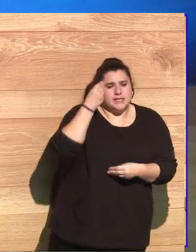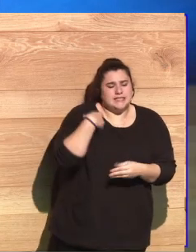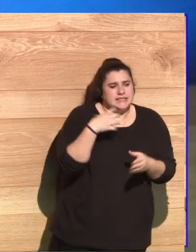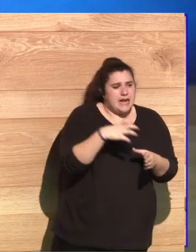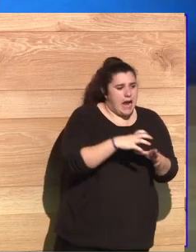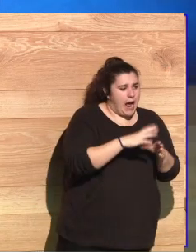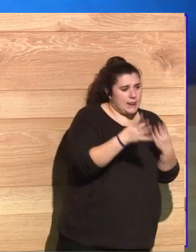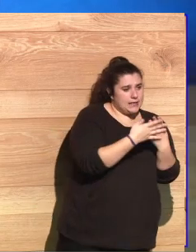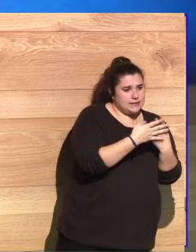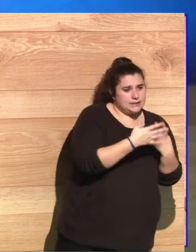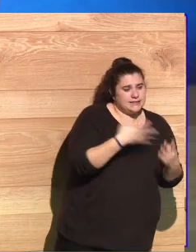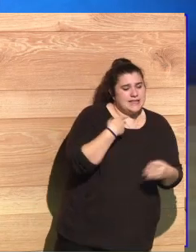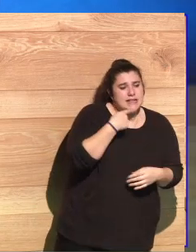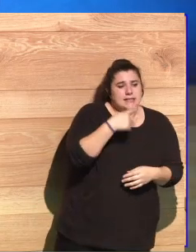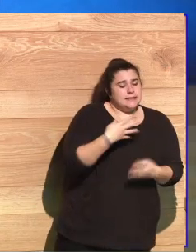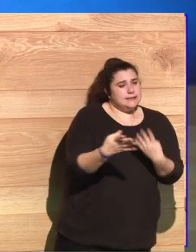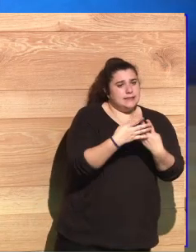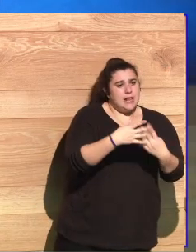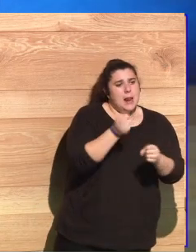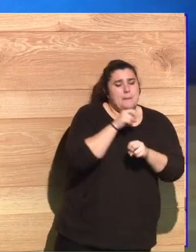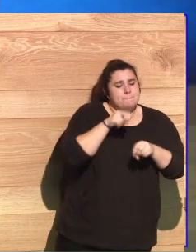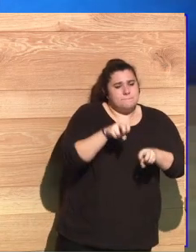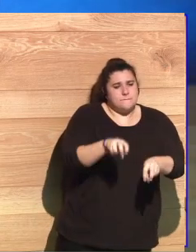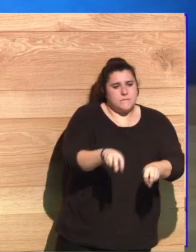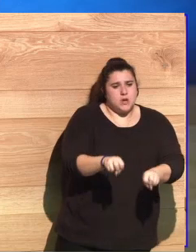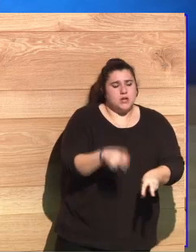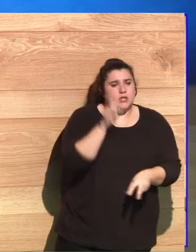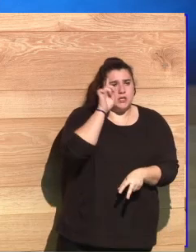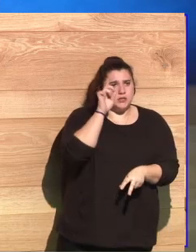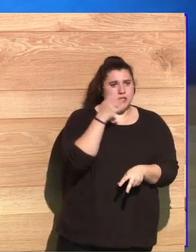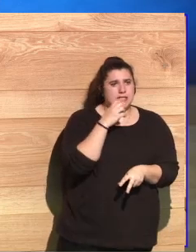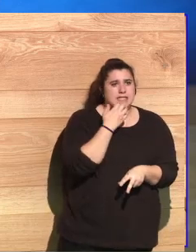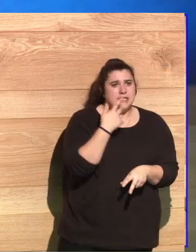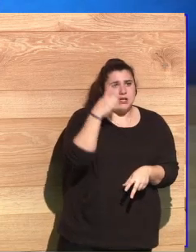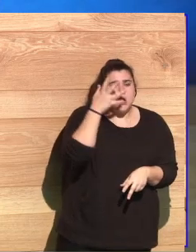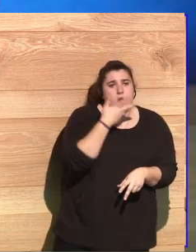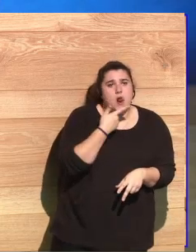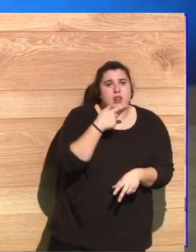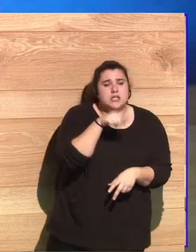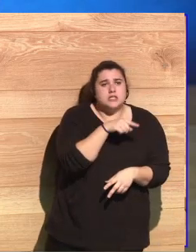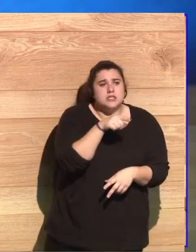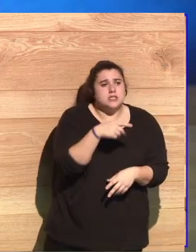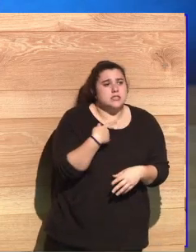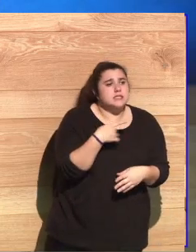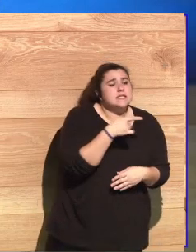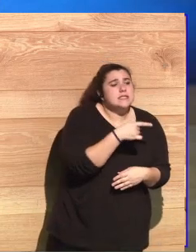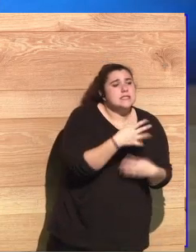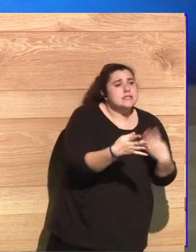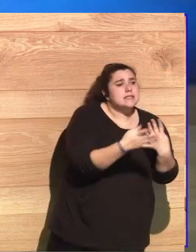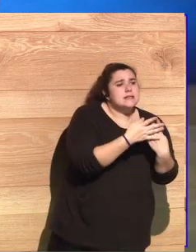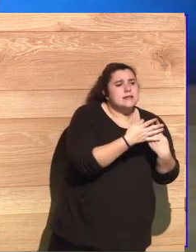in New York. I don't know, people here may not know of Rikers Island, but it's a pretty nasty prison,